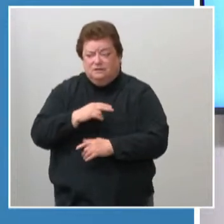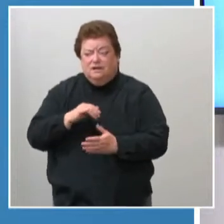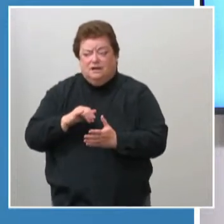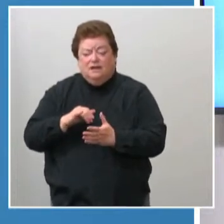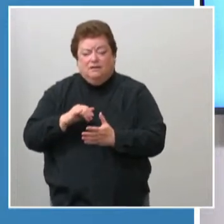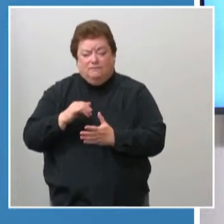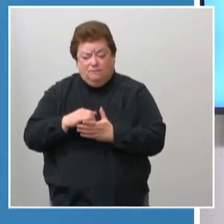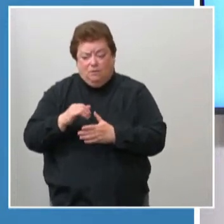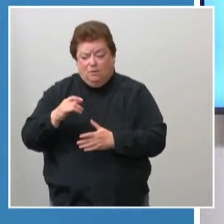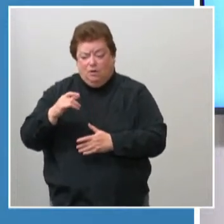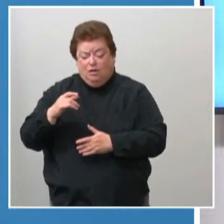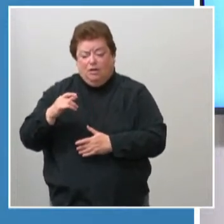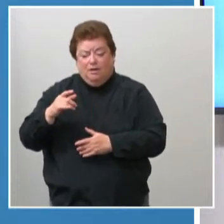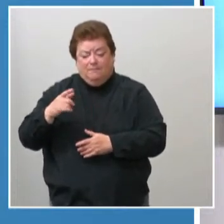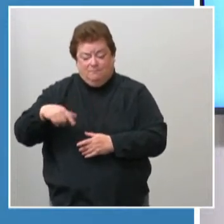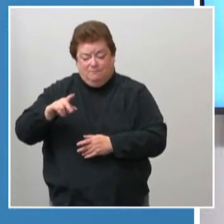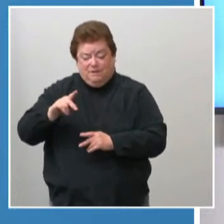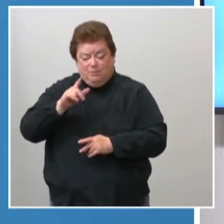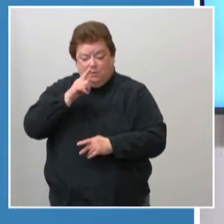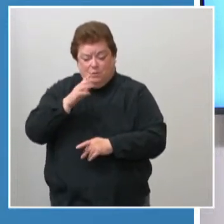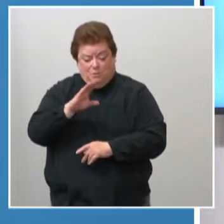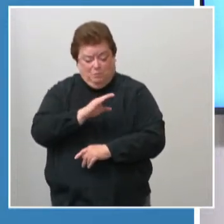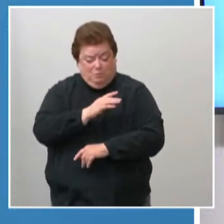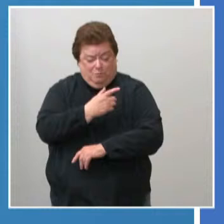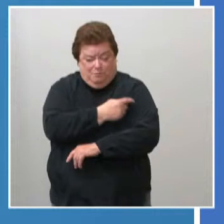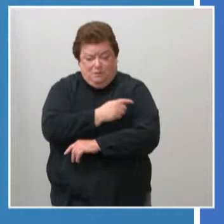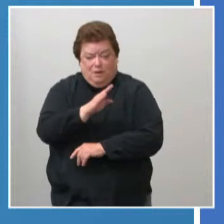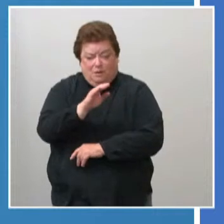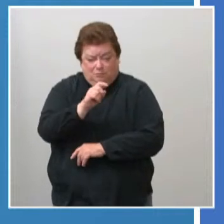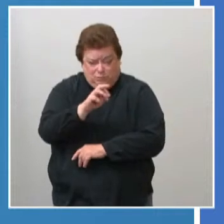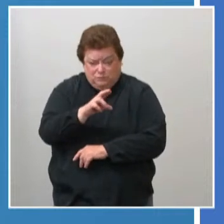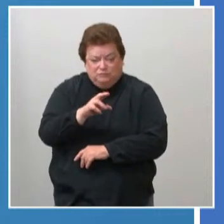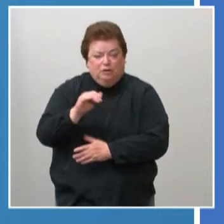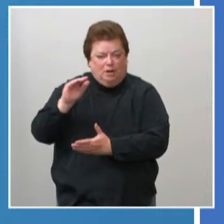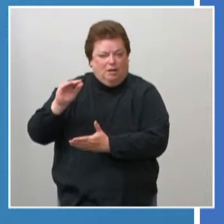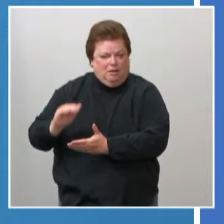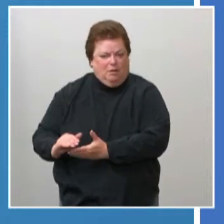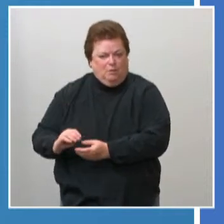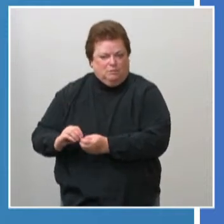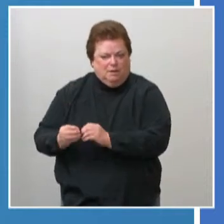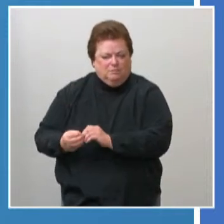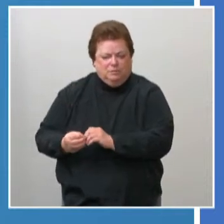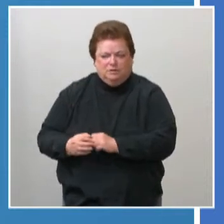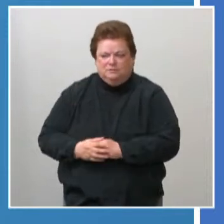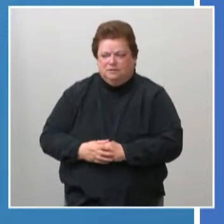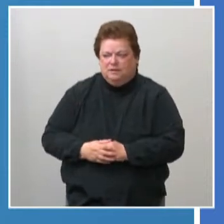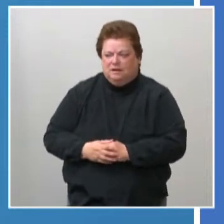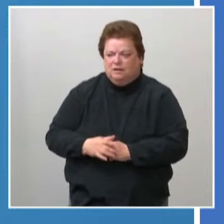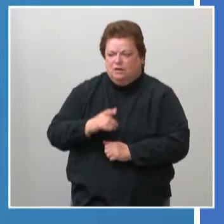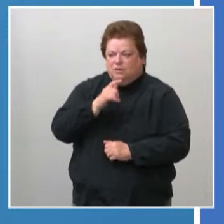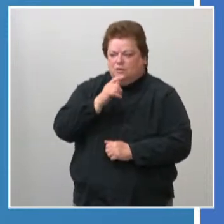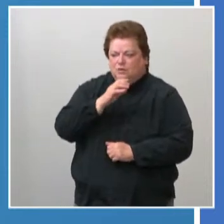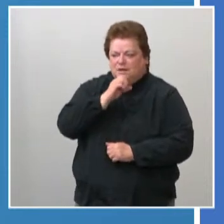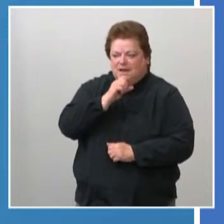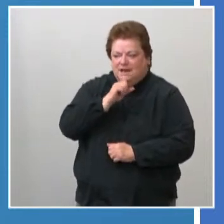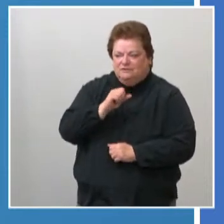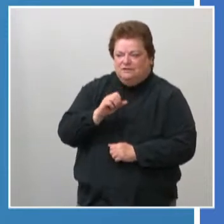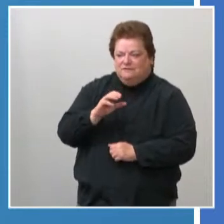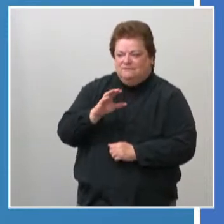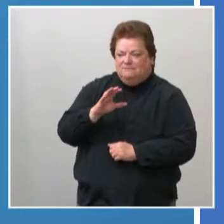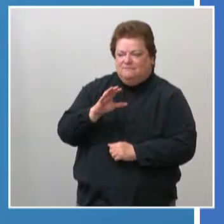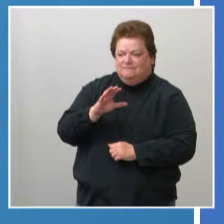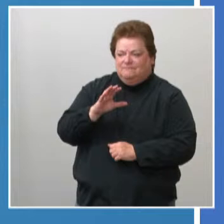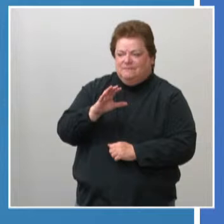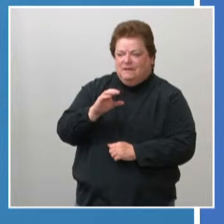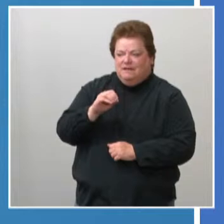are boosted when they're eligible. And more than 59% of residents aged 12 and up who are eligible